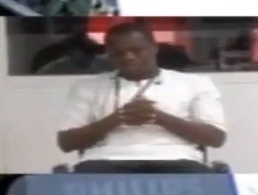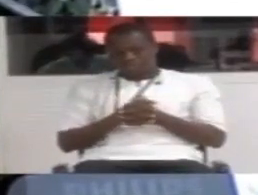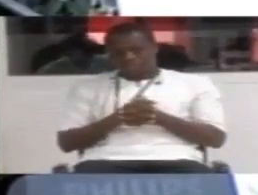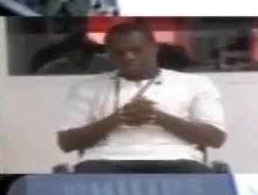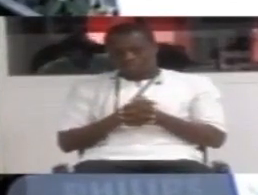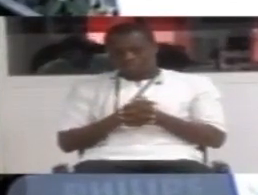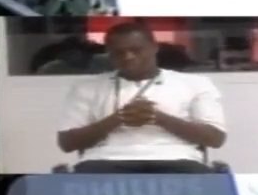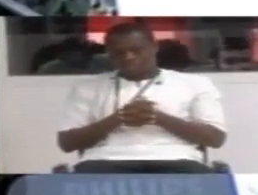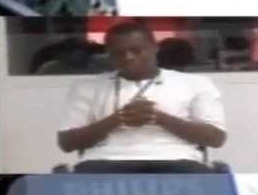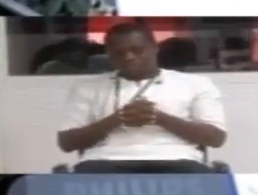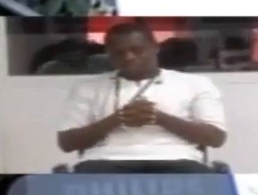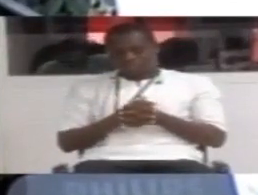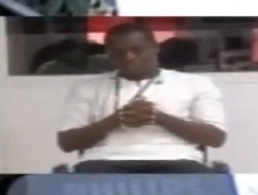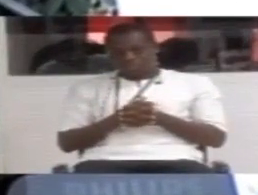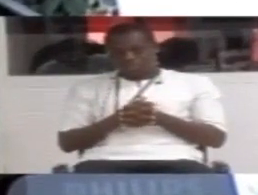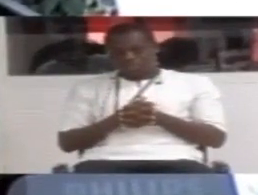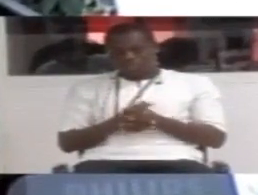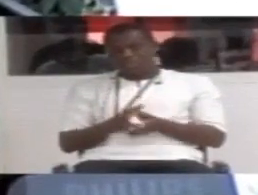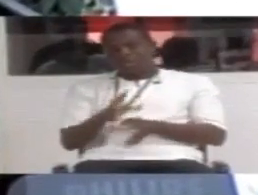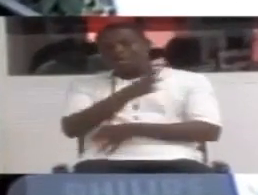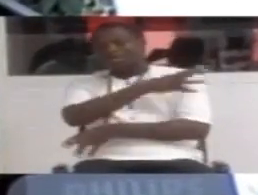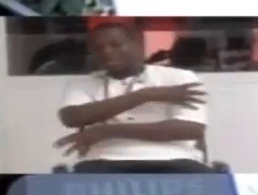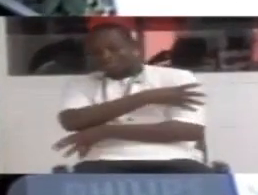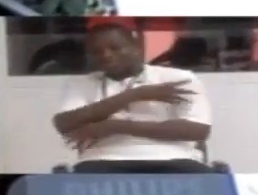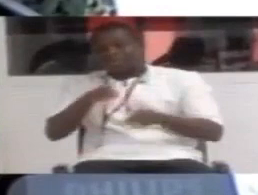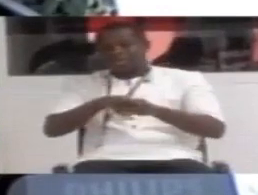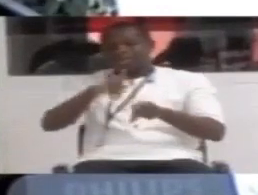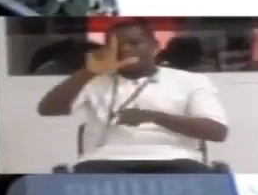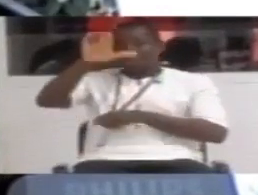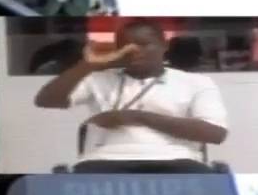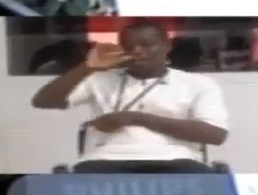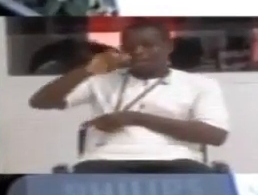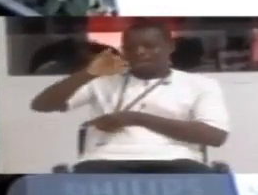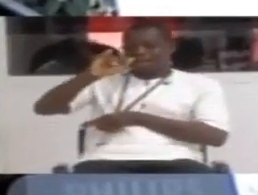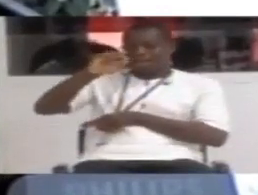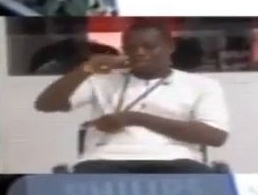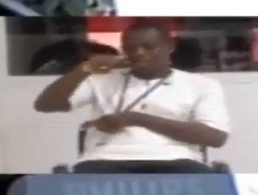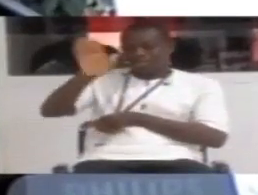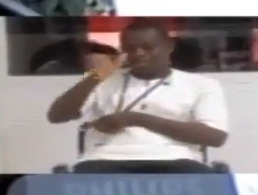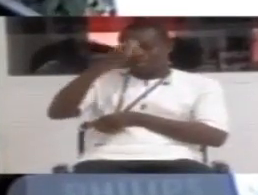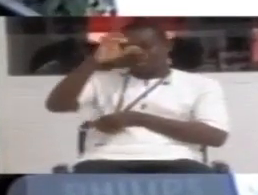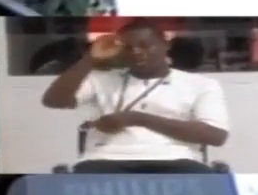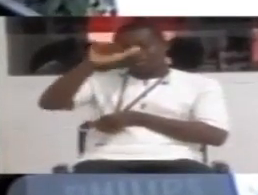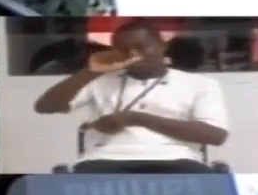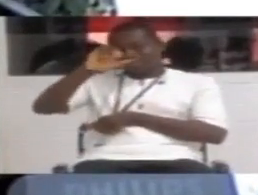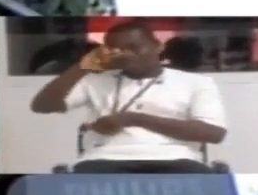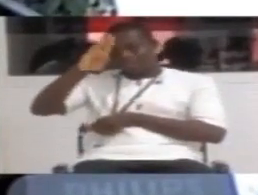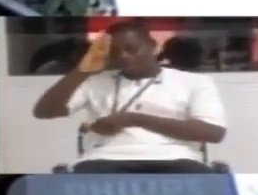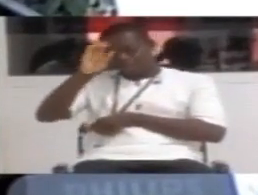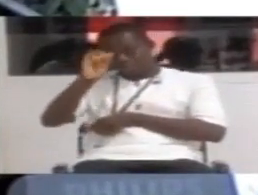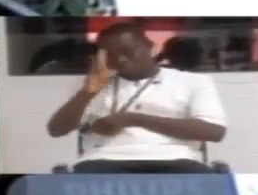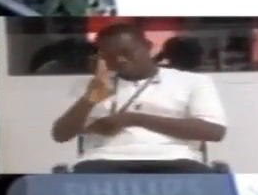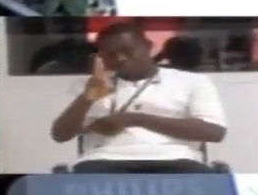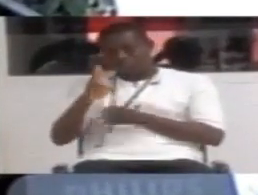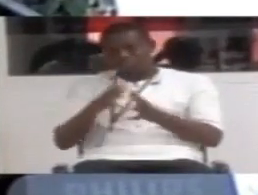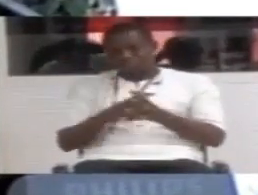Staff Sergeant Sambu Lamine Sambu. Staff Sergeant Lamine Sambu. Staff